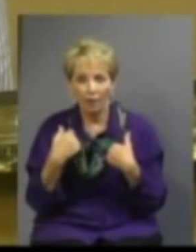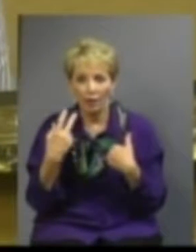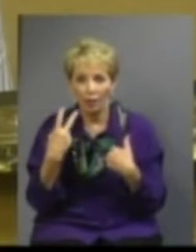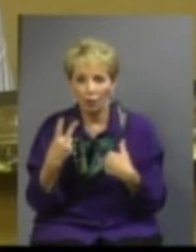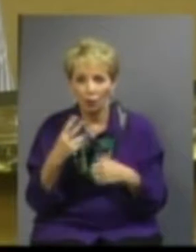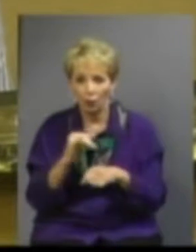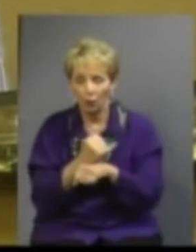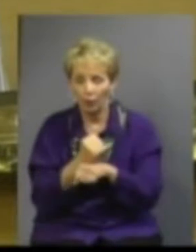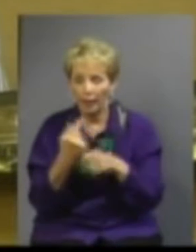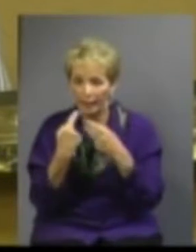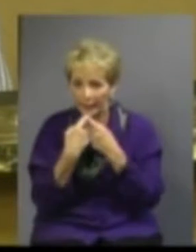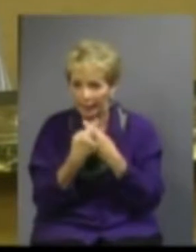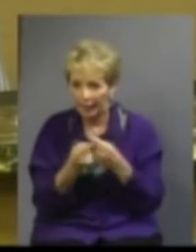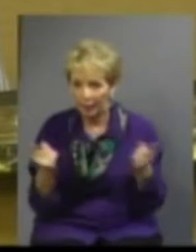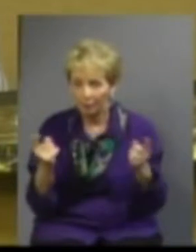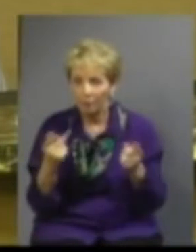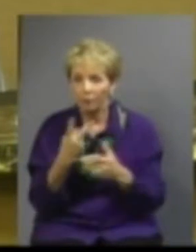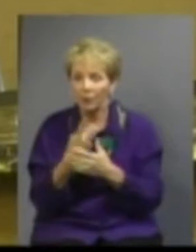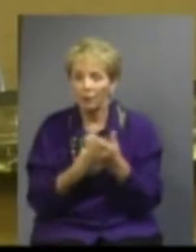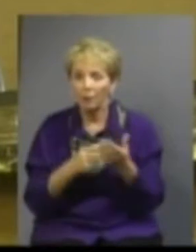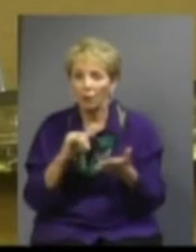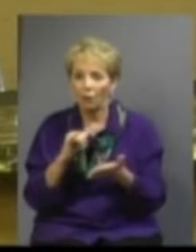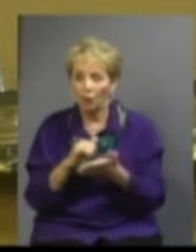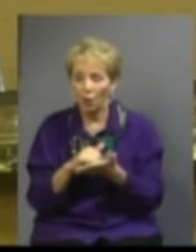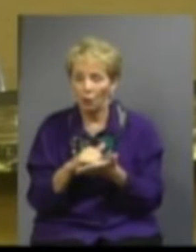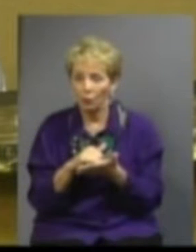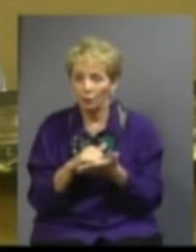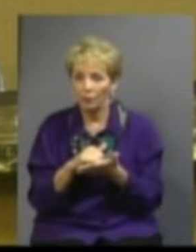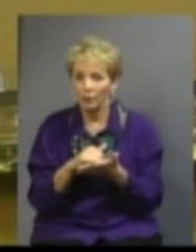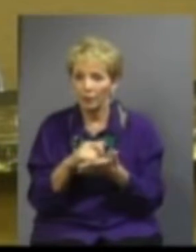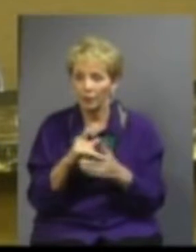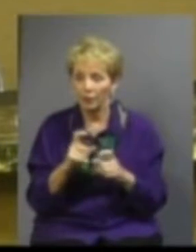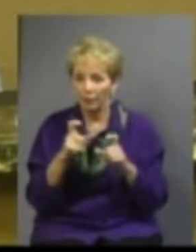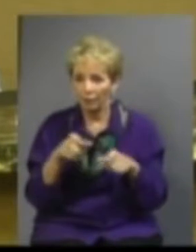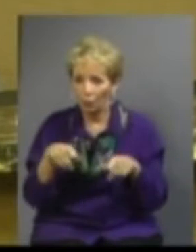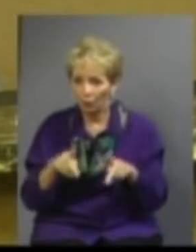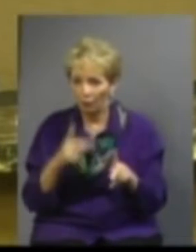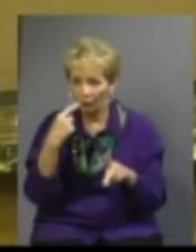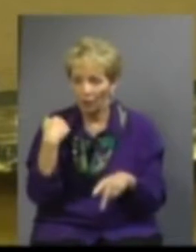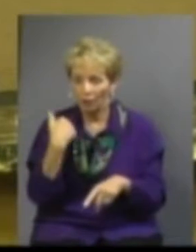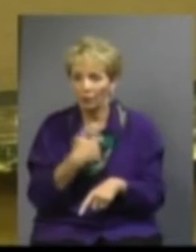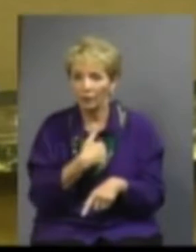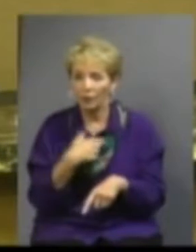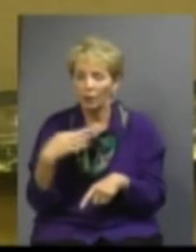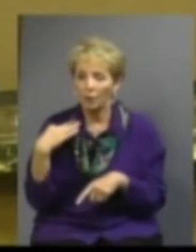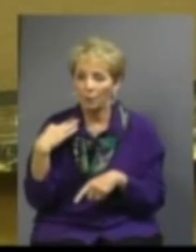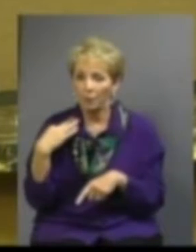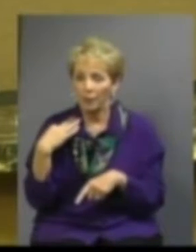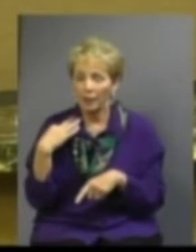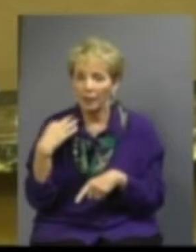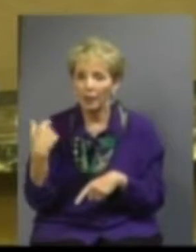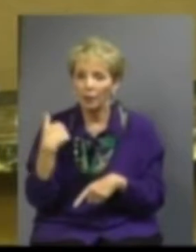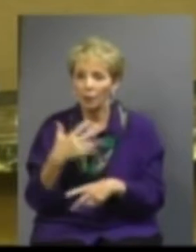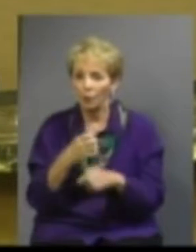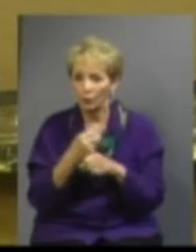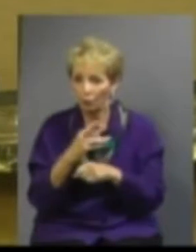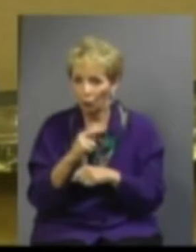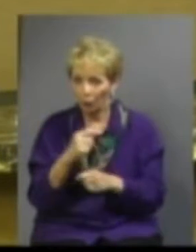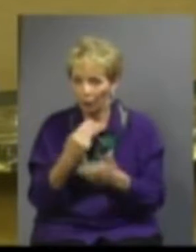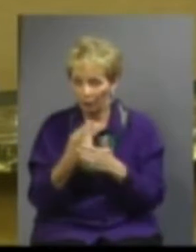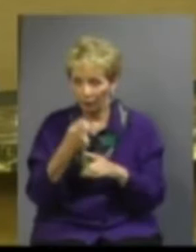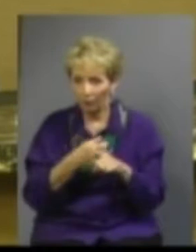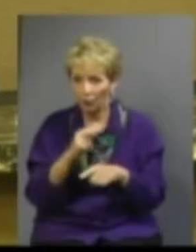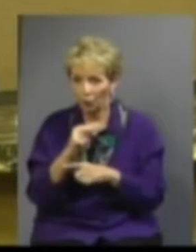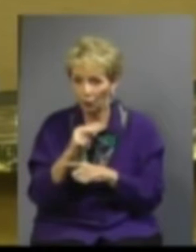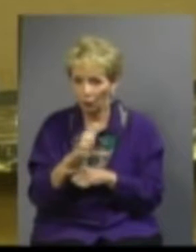industry announcements, and in both of those cases, you gave the permission for us to apply, and we did receive grant monies from the